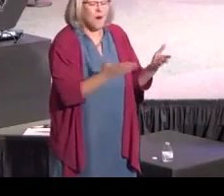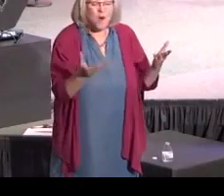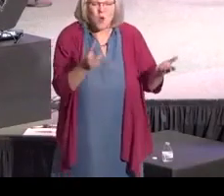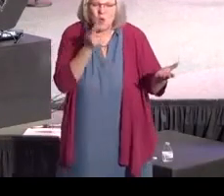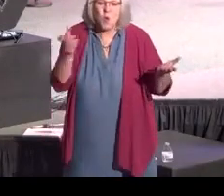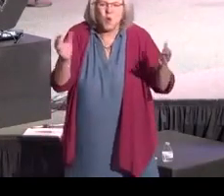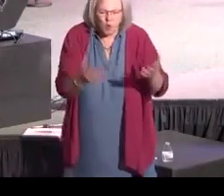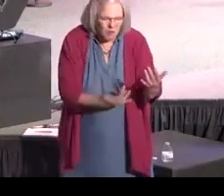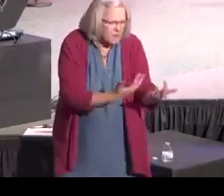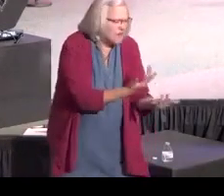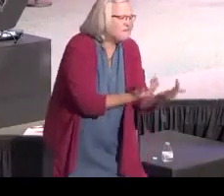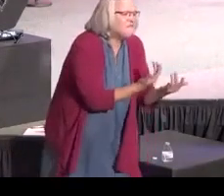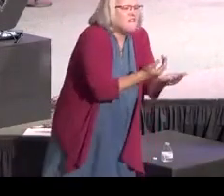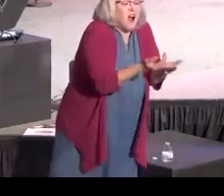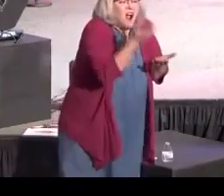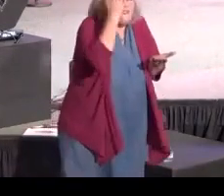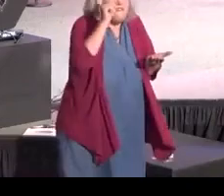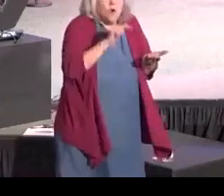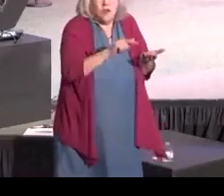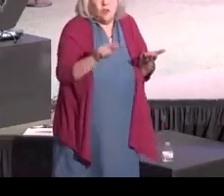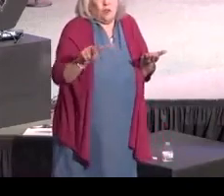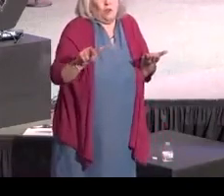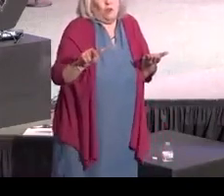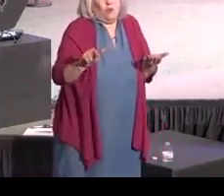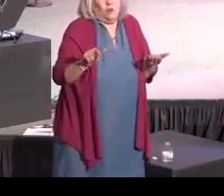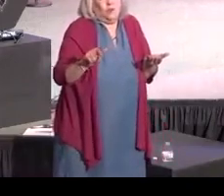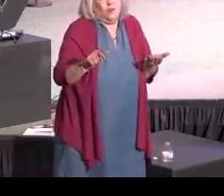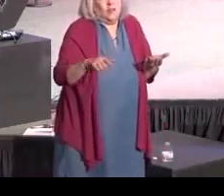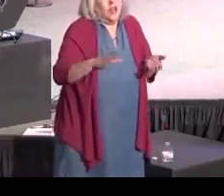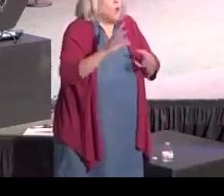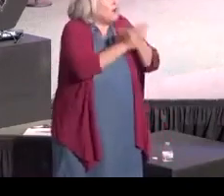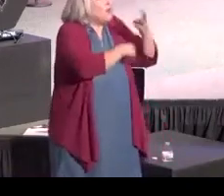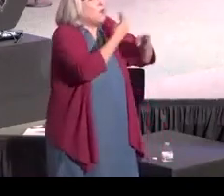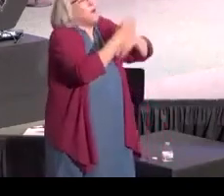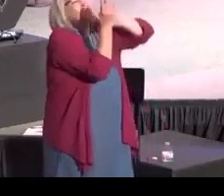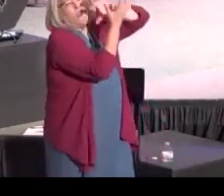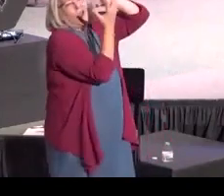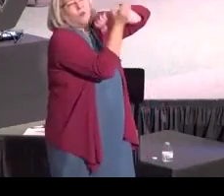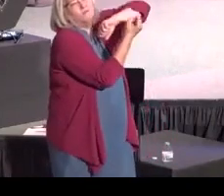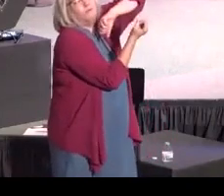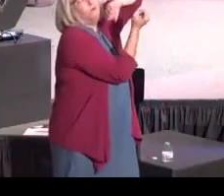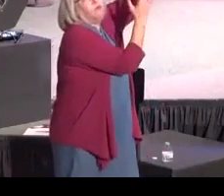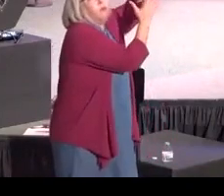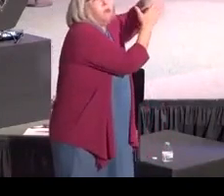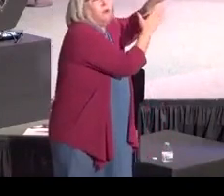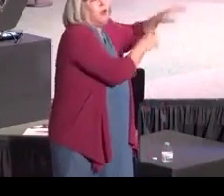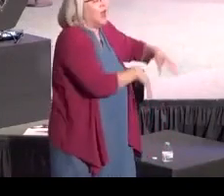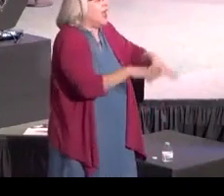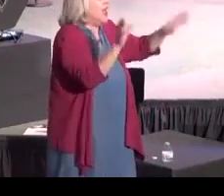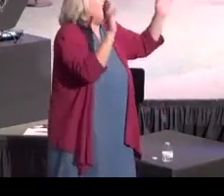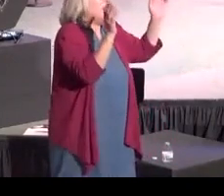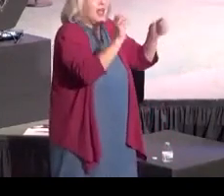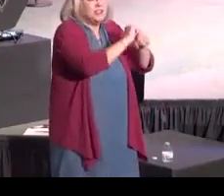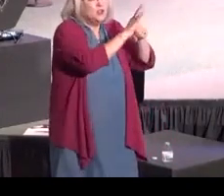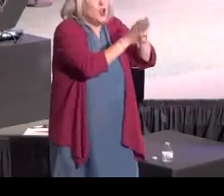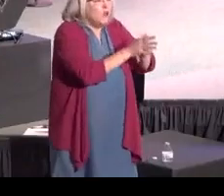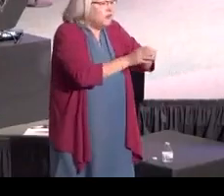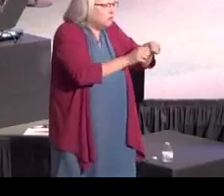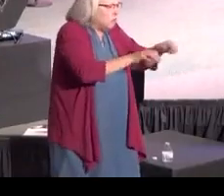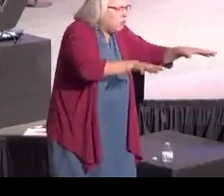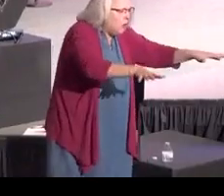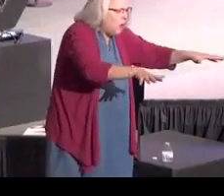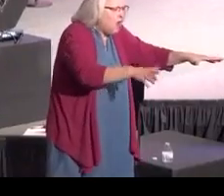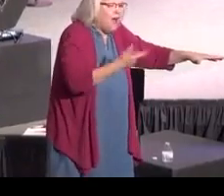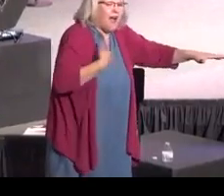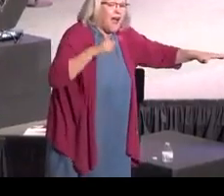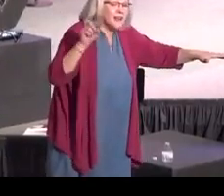who will build a fire for you when you need it. When the world's gone crazy and the storm is raging and COVID is out of control, I